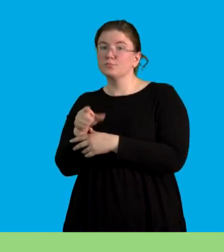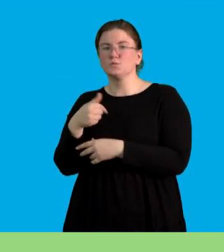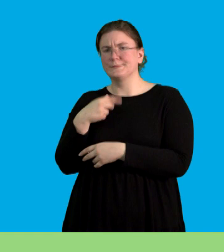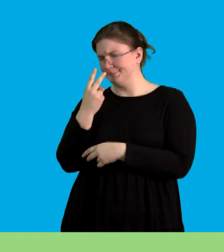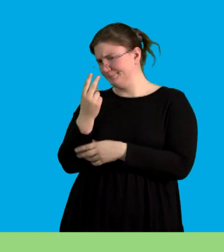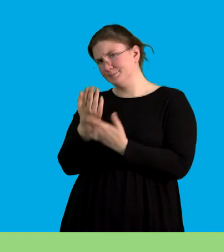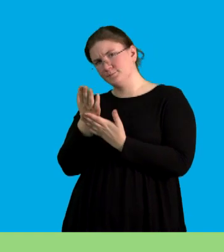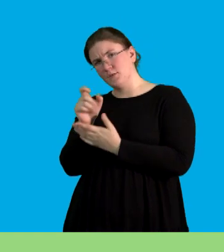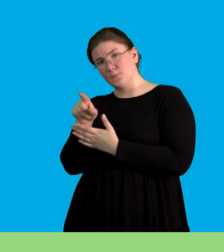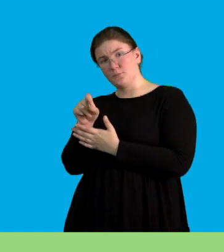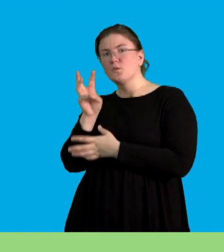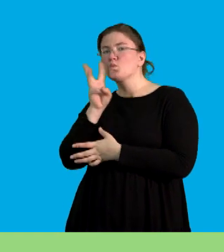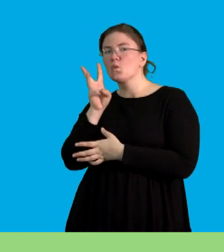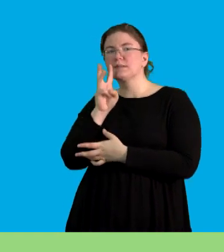there,